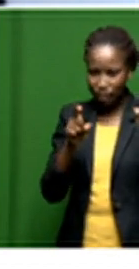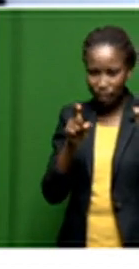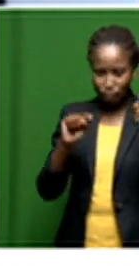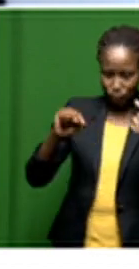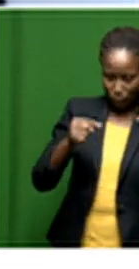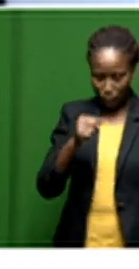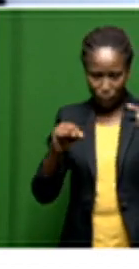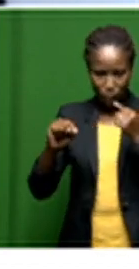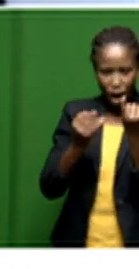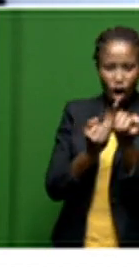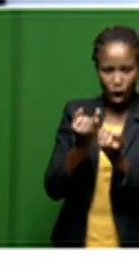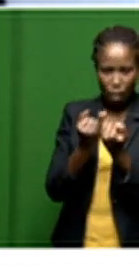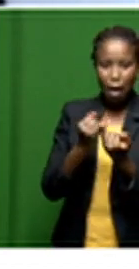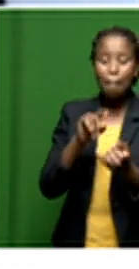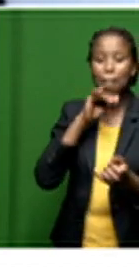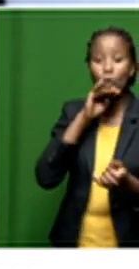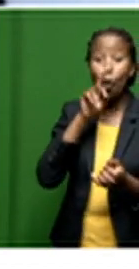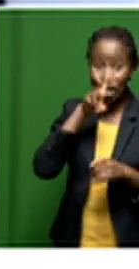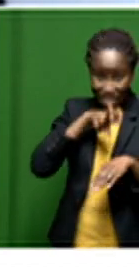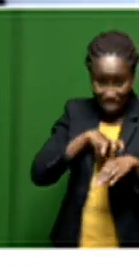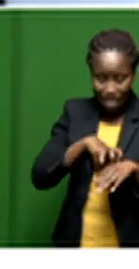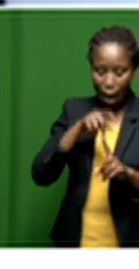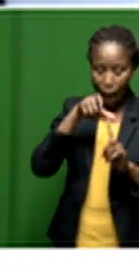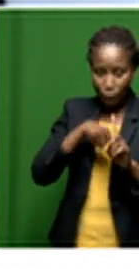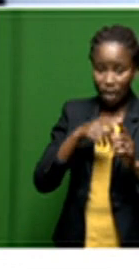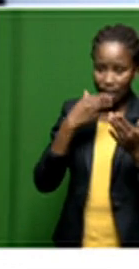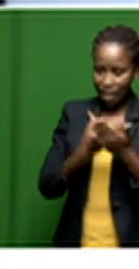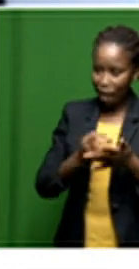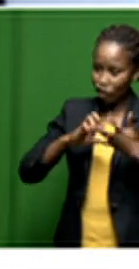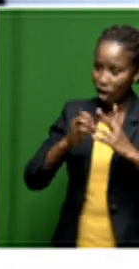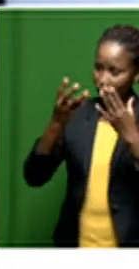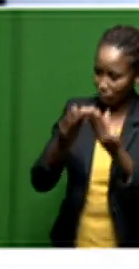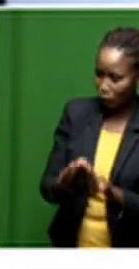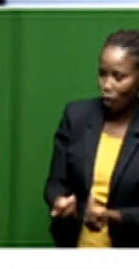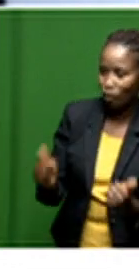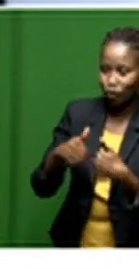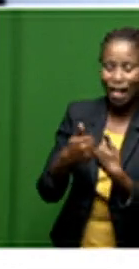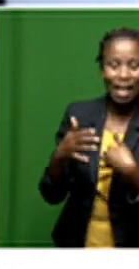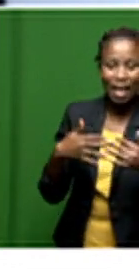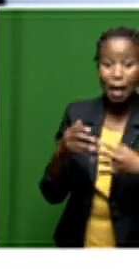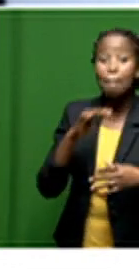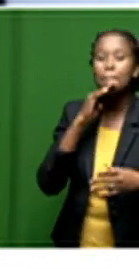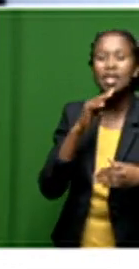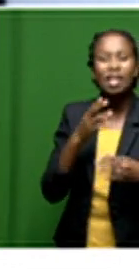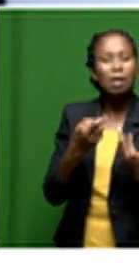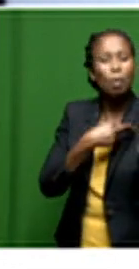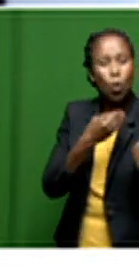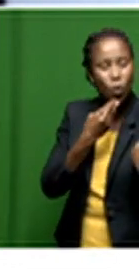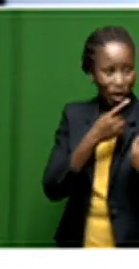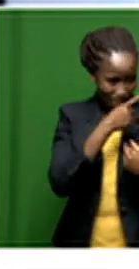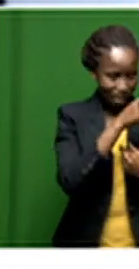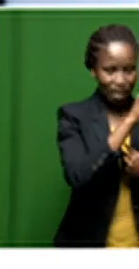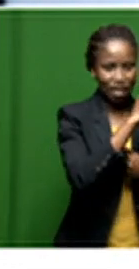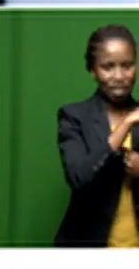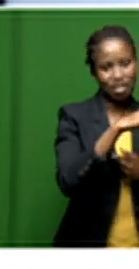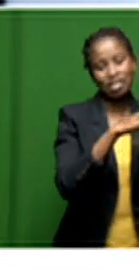that process. And that's the role that the IEC plays. Mm-hmm. And, they've done so remarkably well for 27 years since our